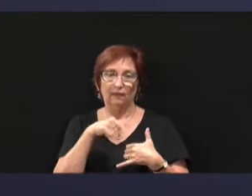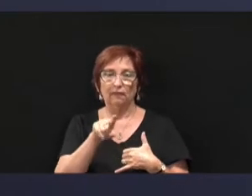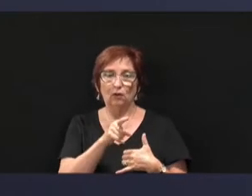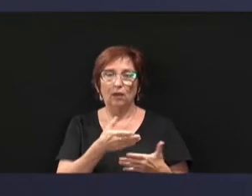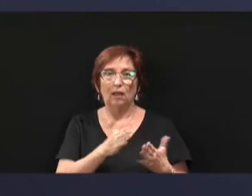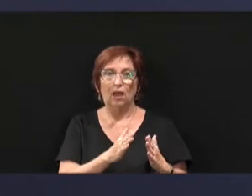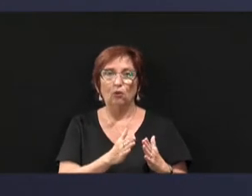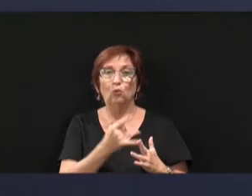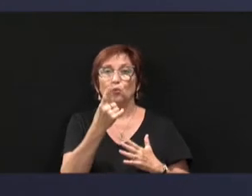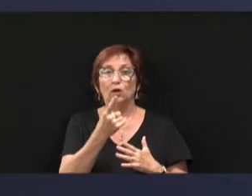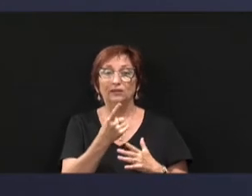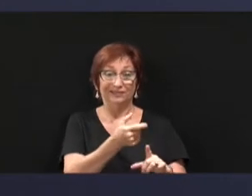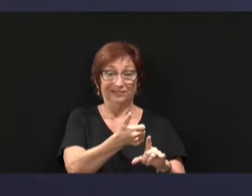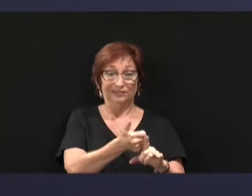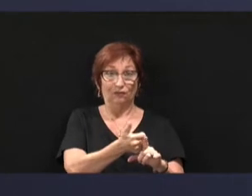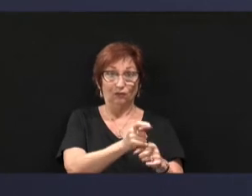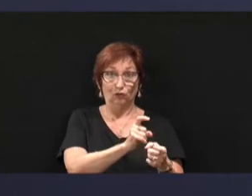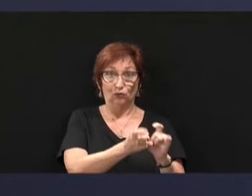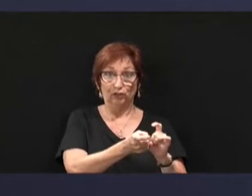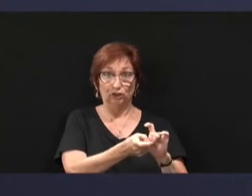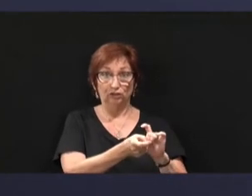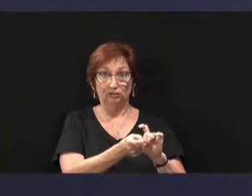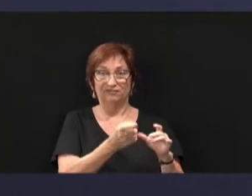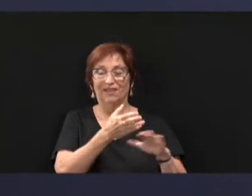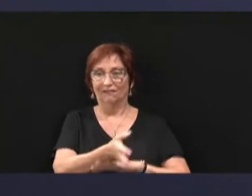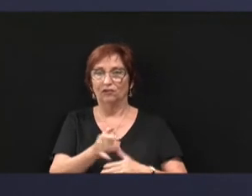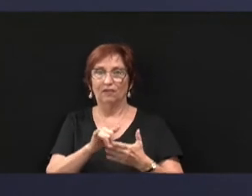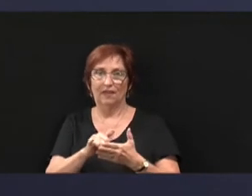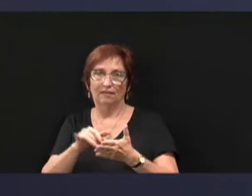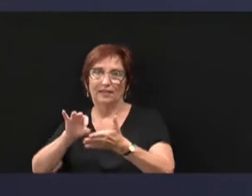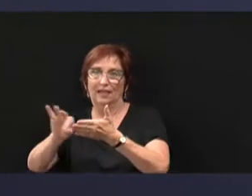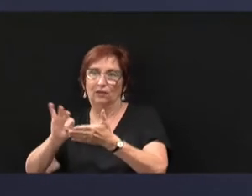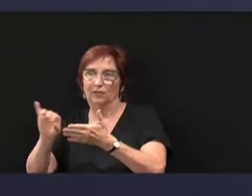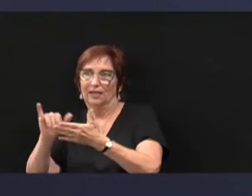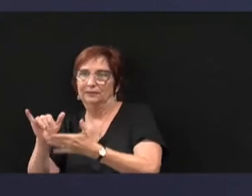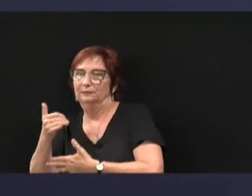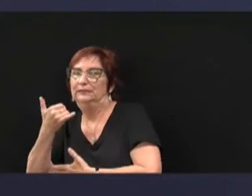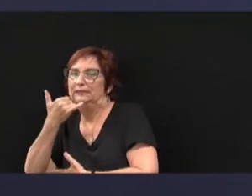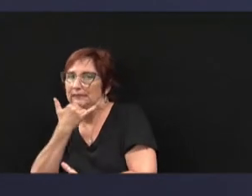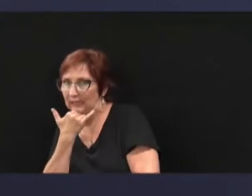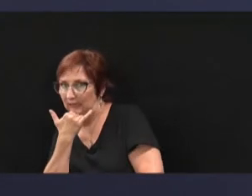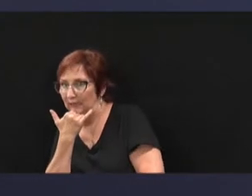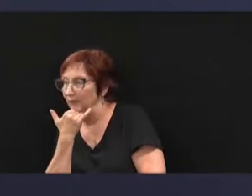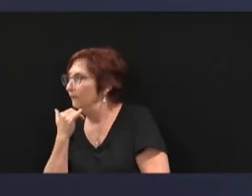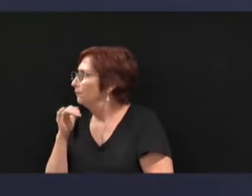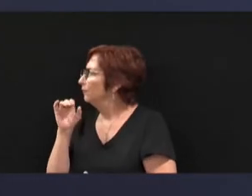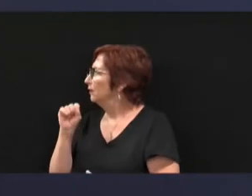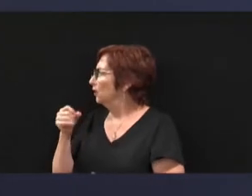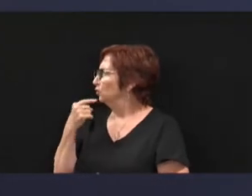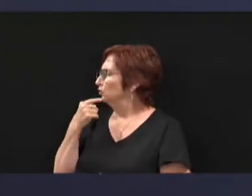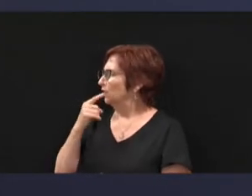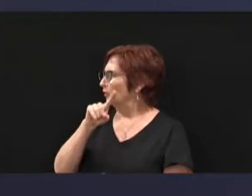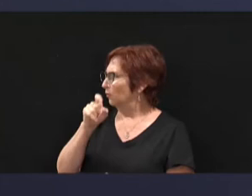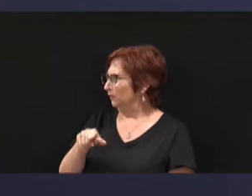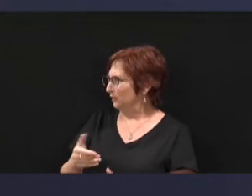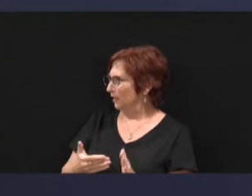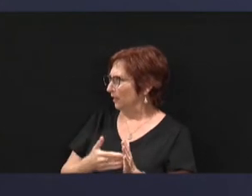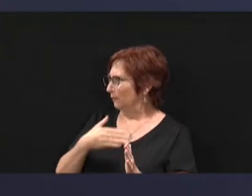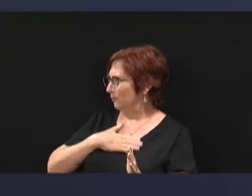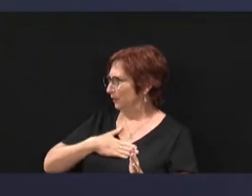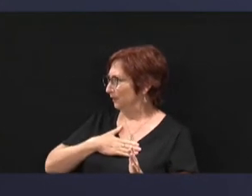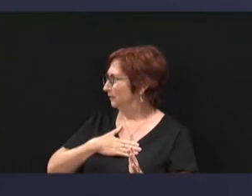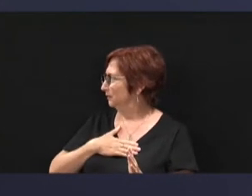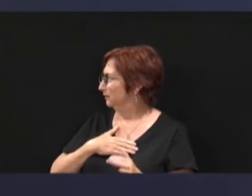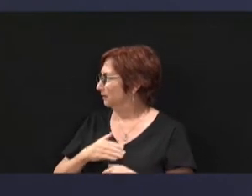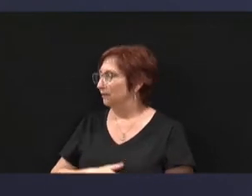one self-correction, and then after that, they're counted as mistakes. Is that correct? Right. Okay. It wasn't